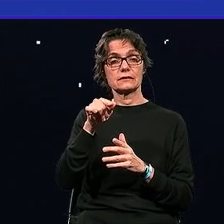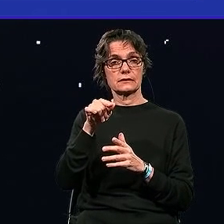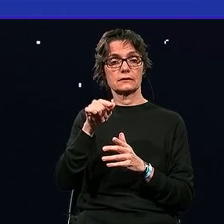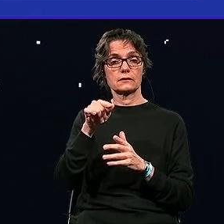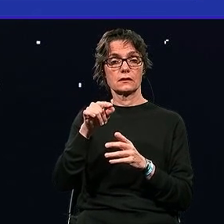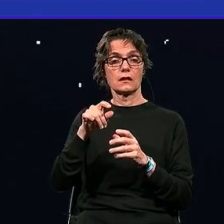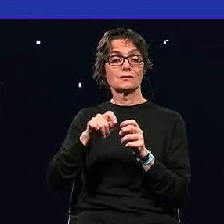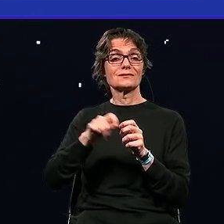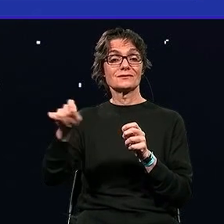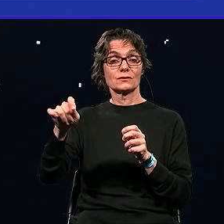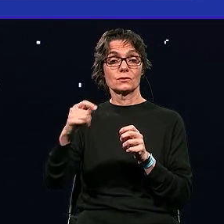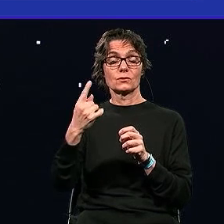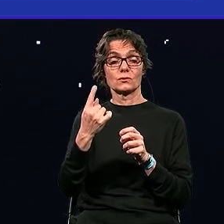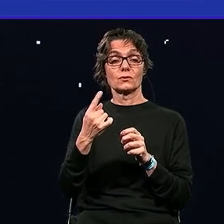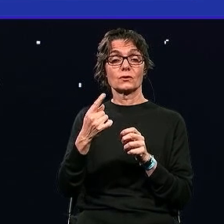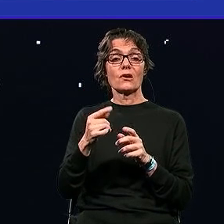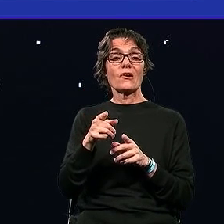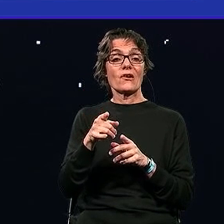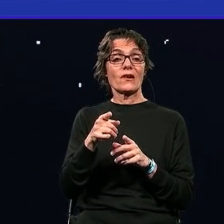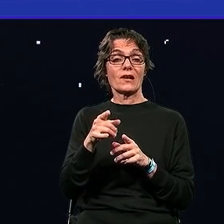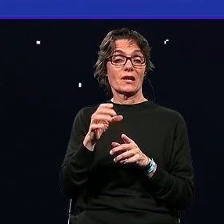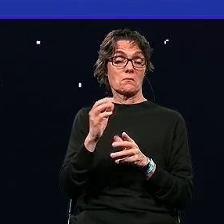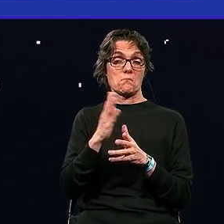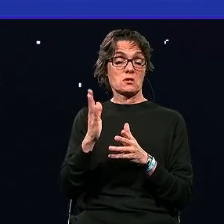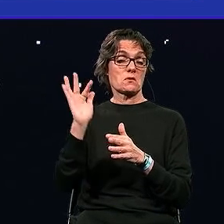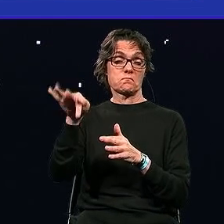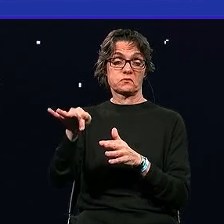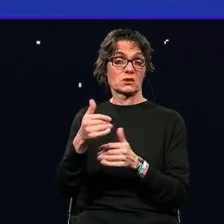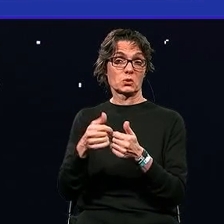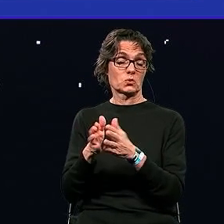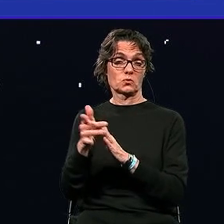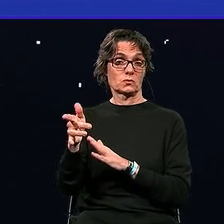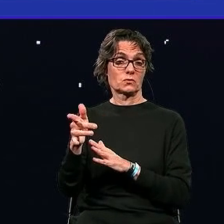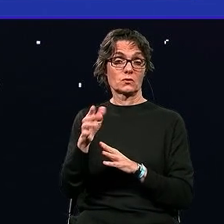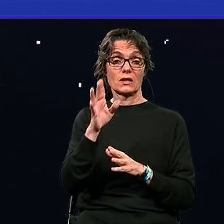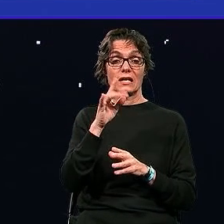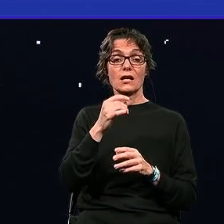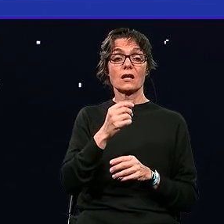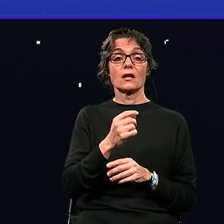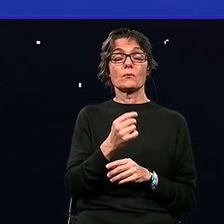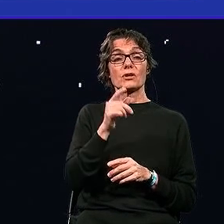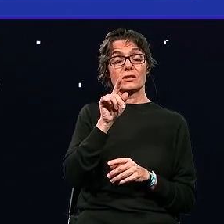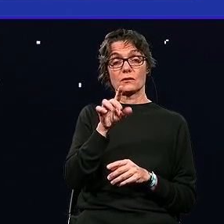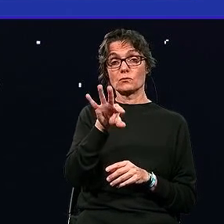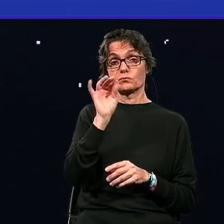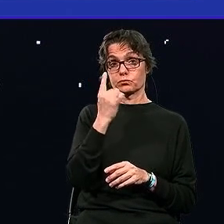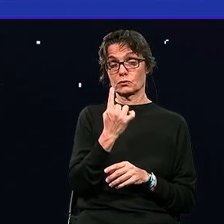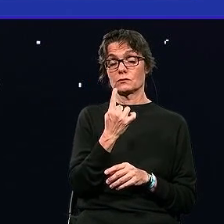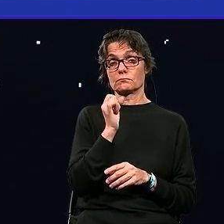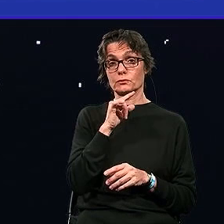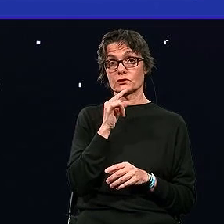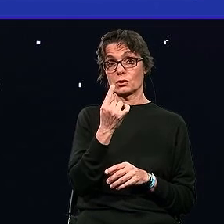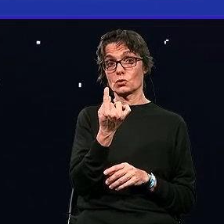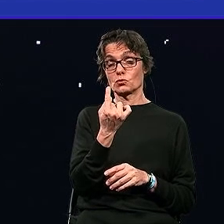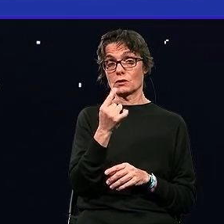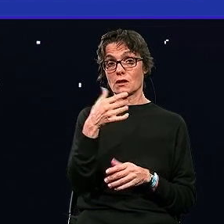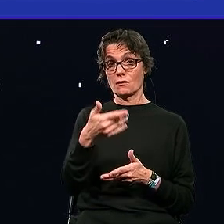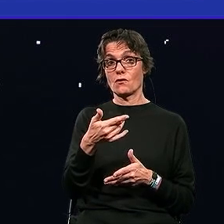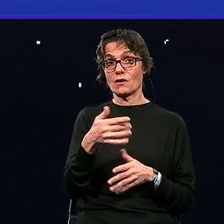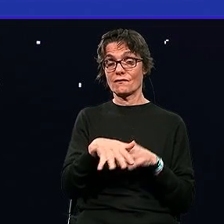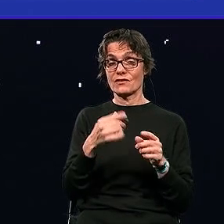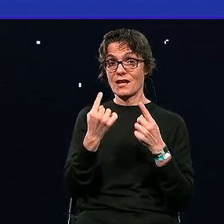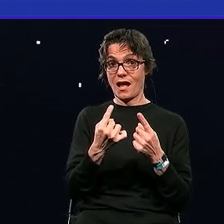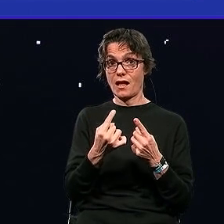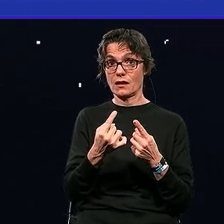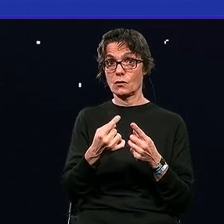longer we've got. So if you think about it, effectively, 1, one chance. We've got one chance to do something,